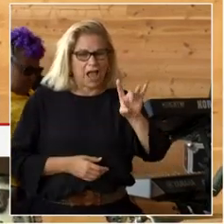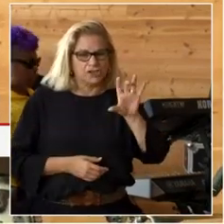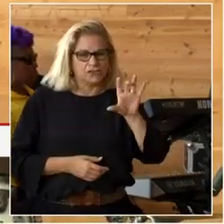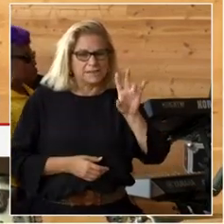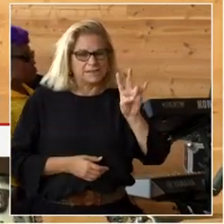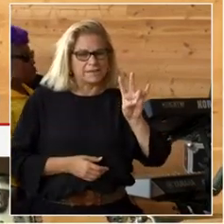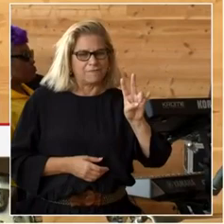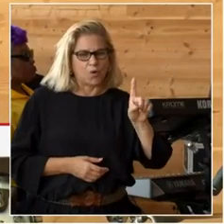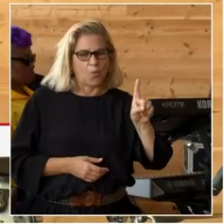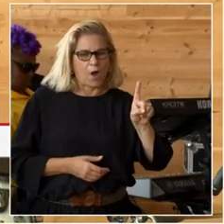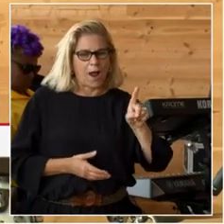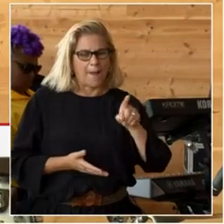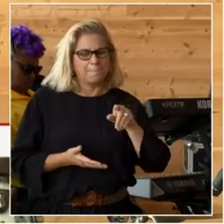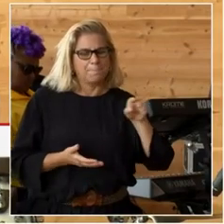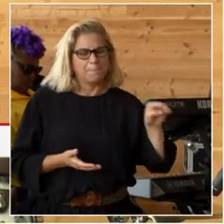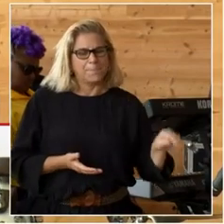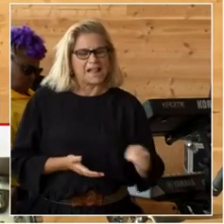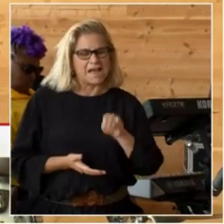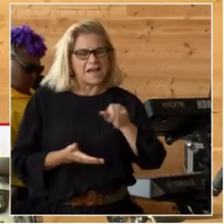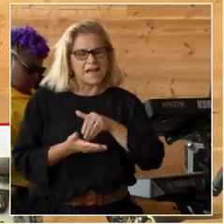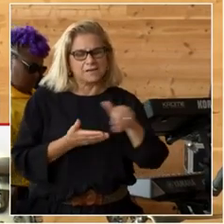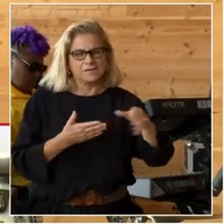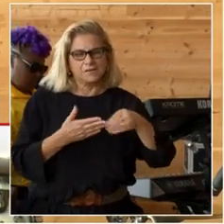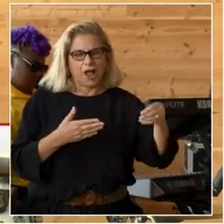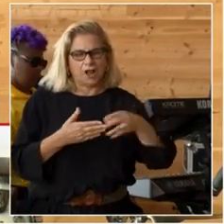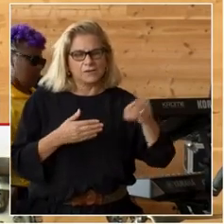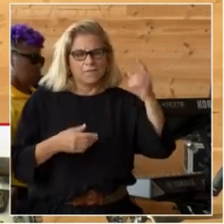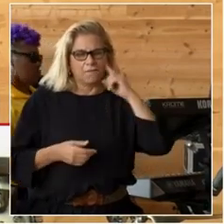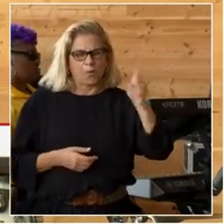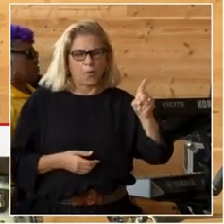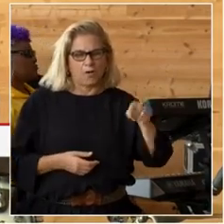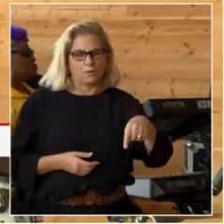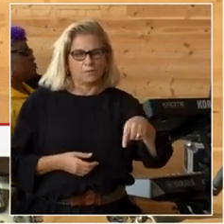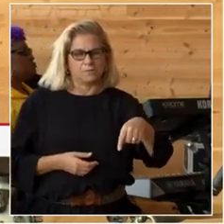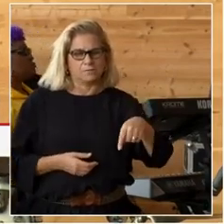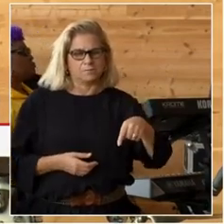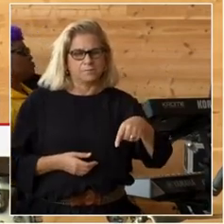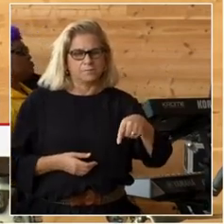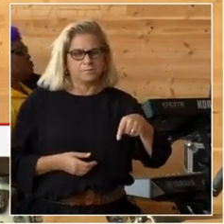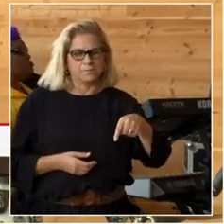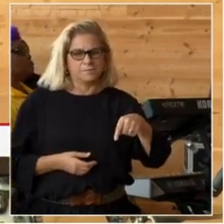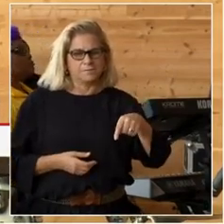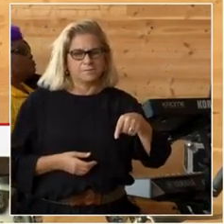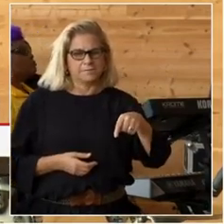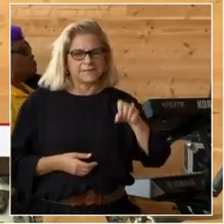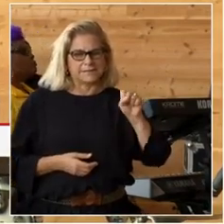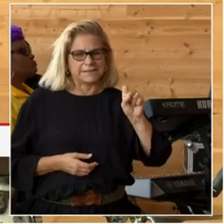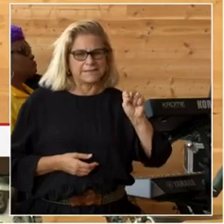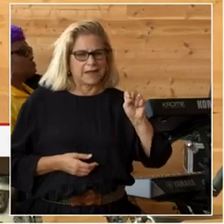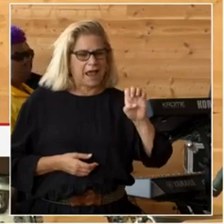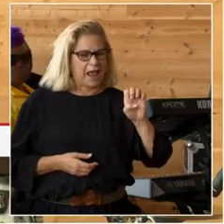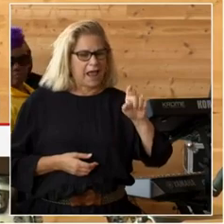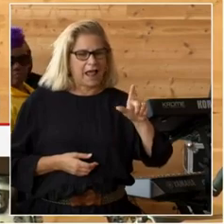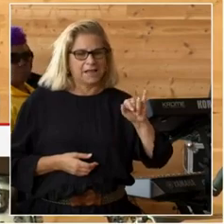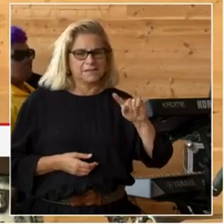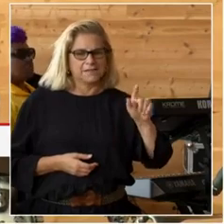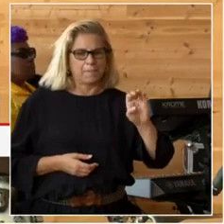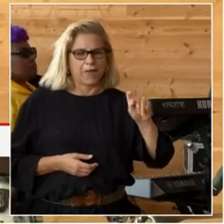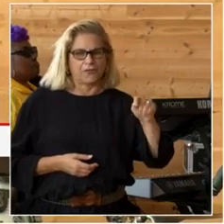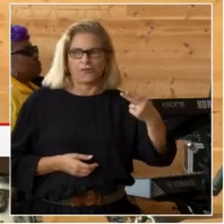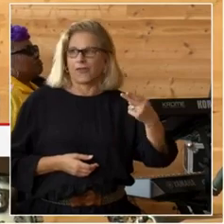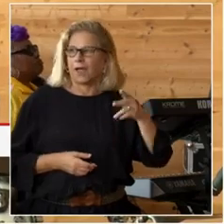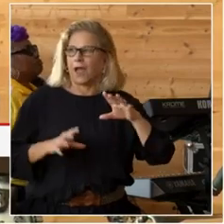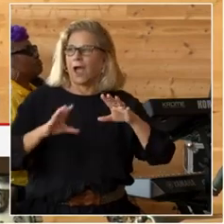$871 million at St. Elizabeth's. It started with the entertainment and sports arena.